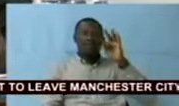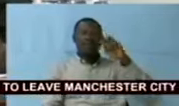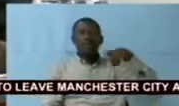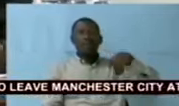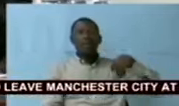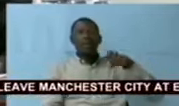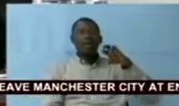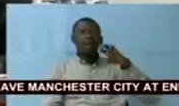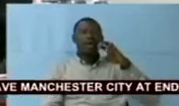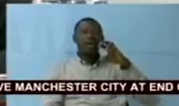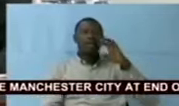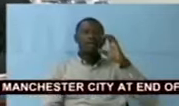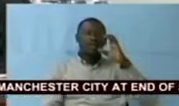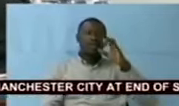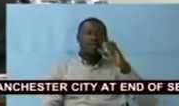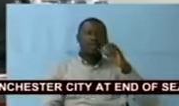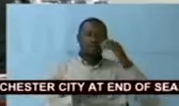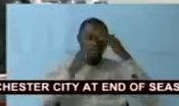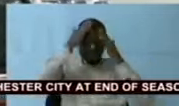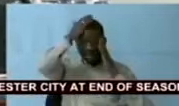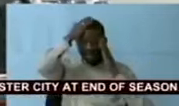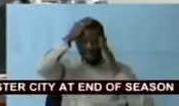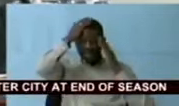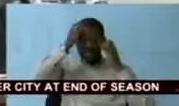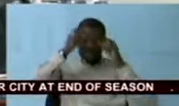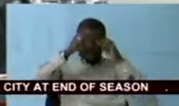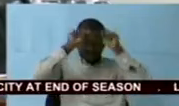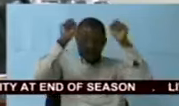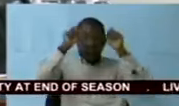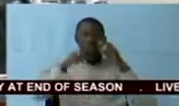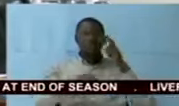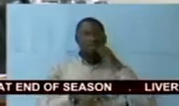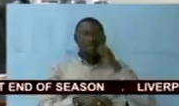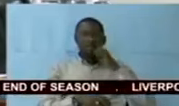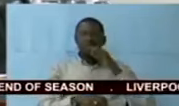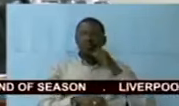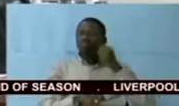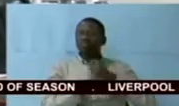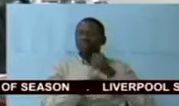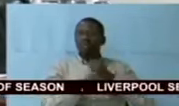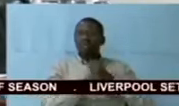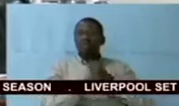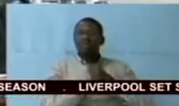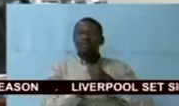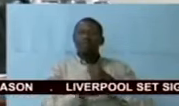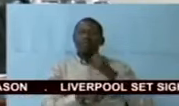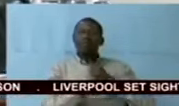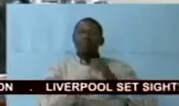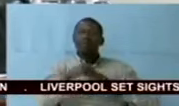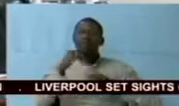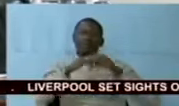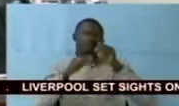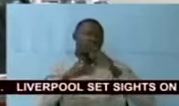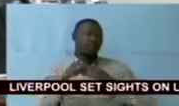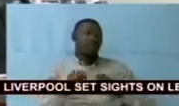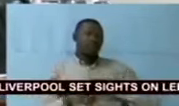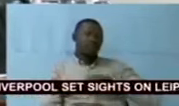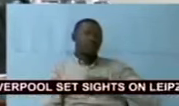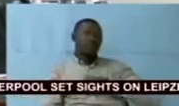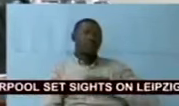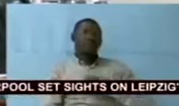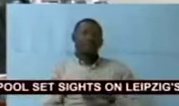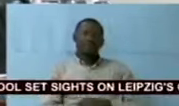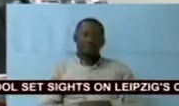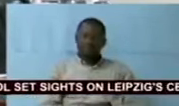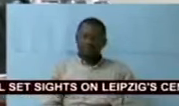AFPRC was trying to establish itself. Afindita tumo na wotumo mansakunda membelori no wotilo